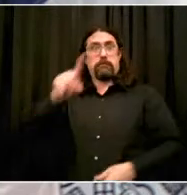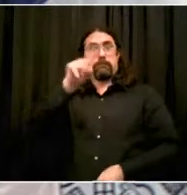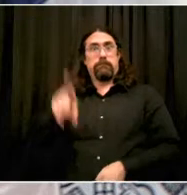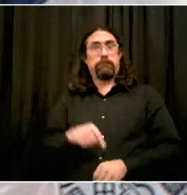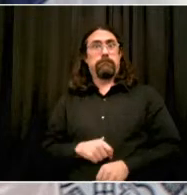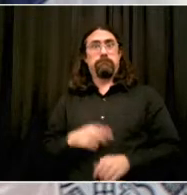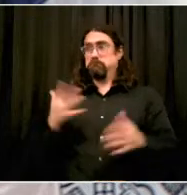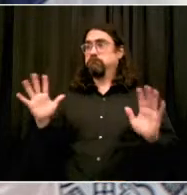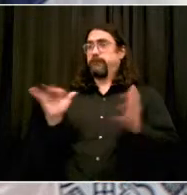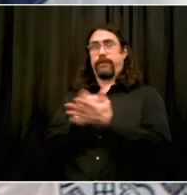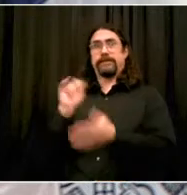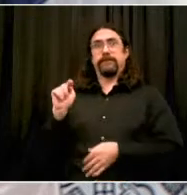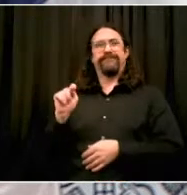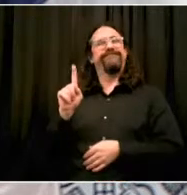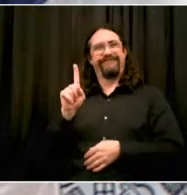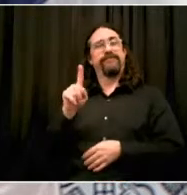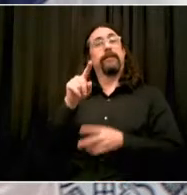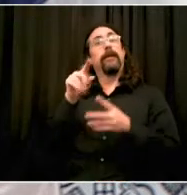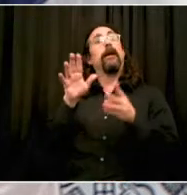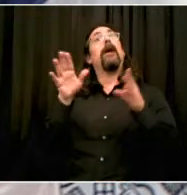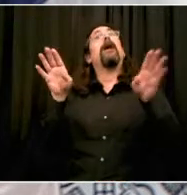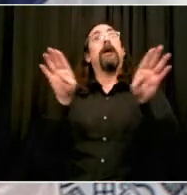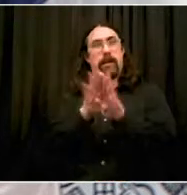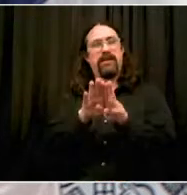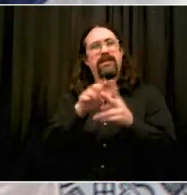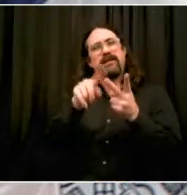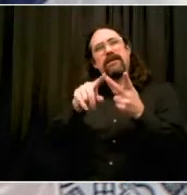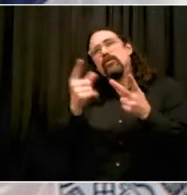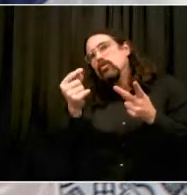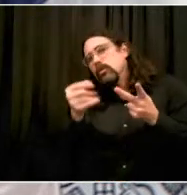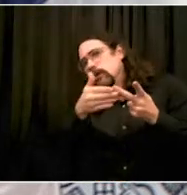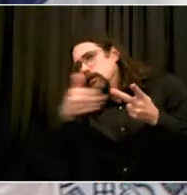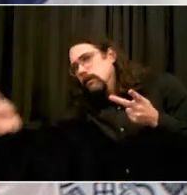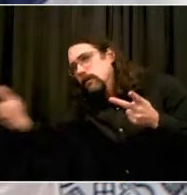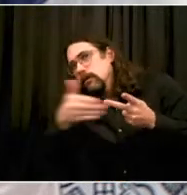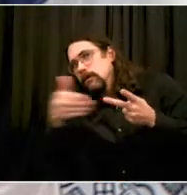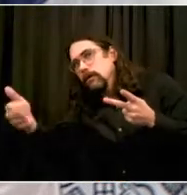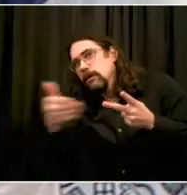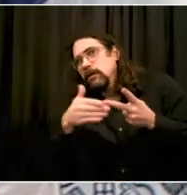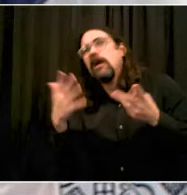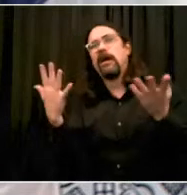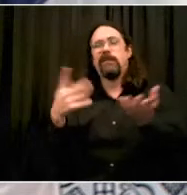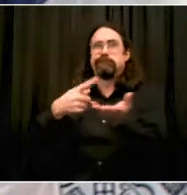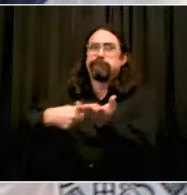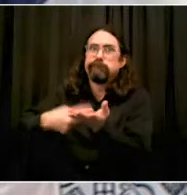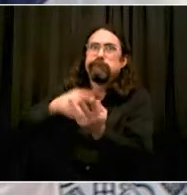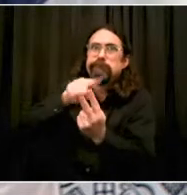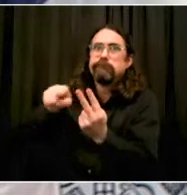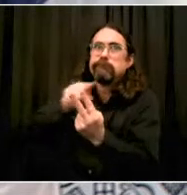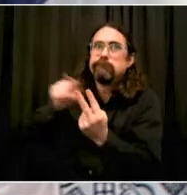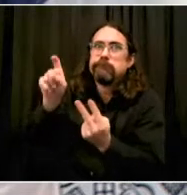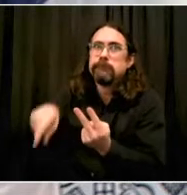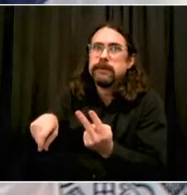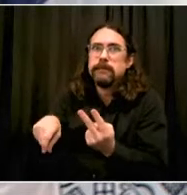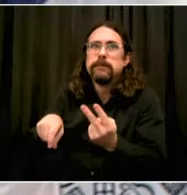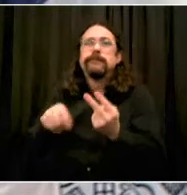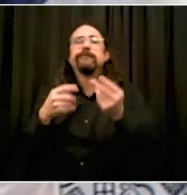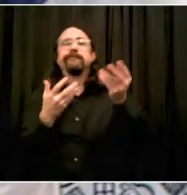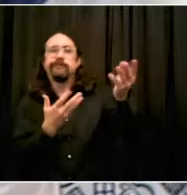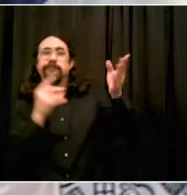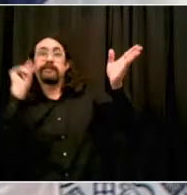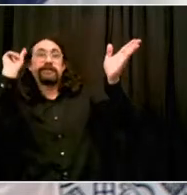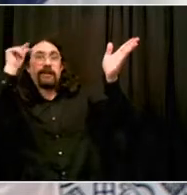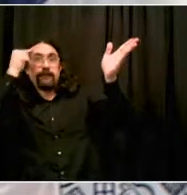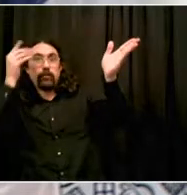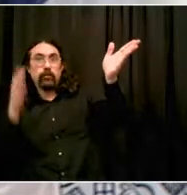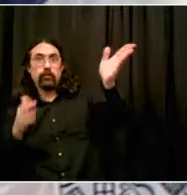good conversations, and we agreed on the kinds of things we're going to have to do, and now we have to codify that and make that a formal announcement. But